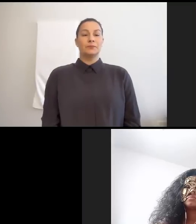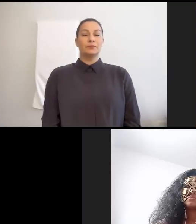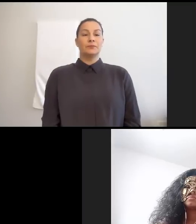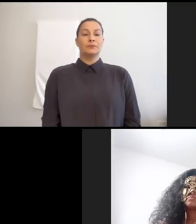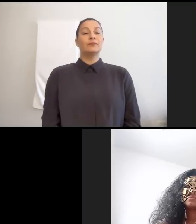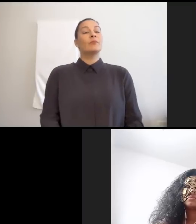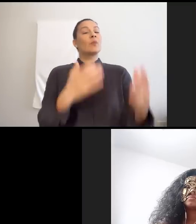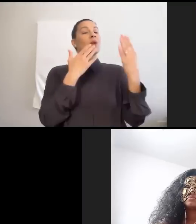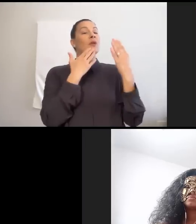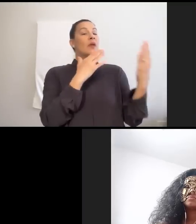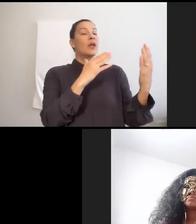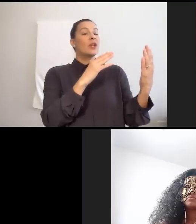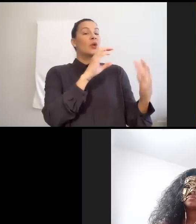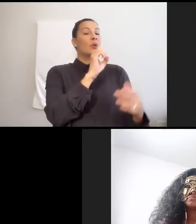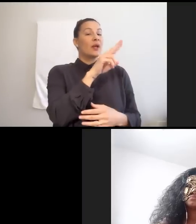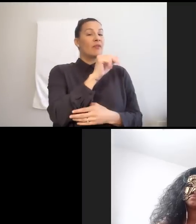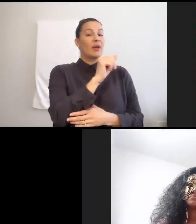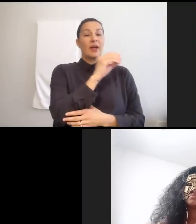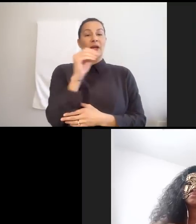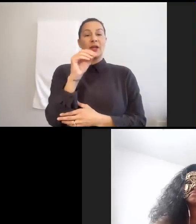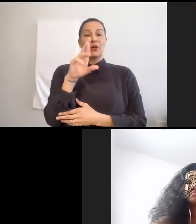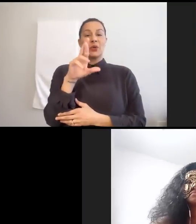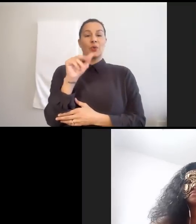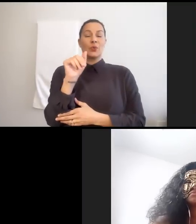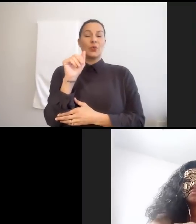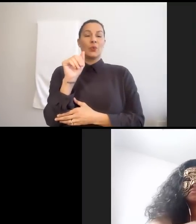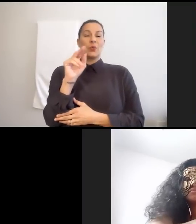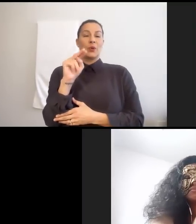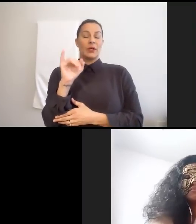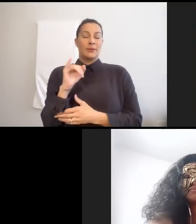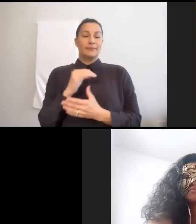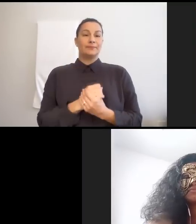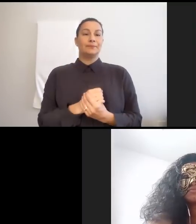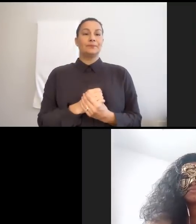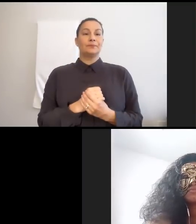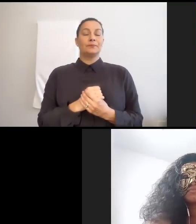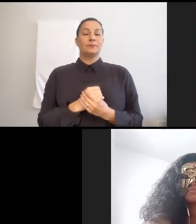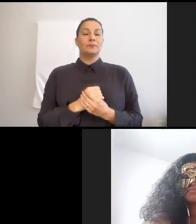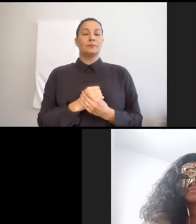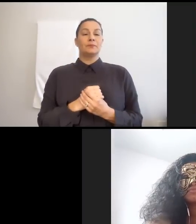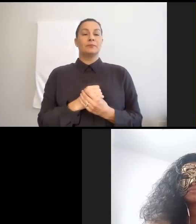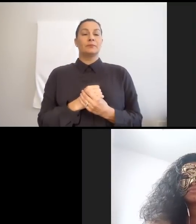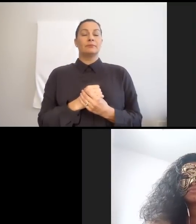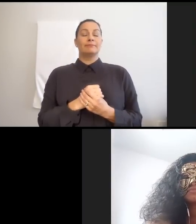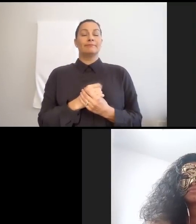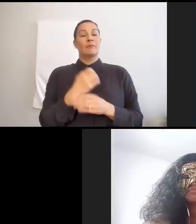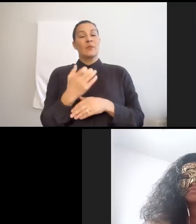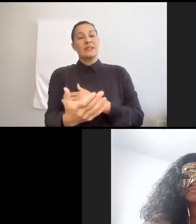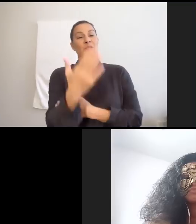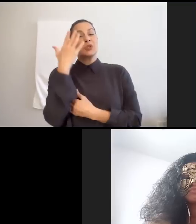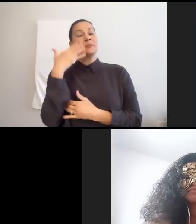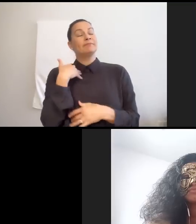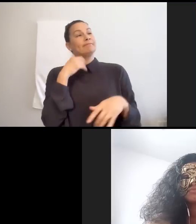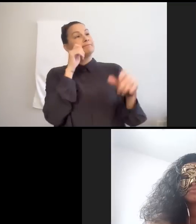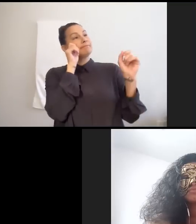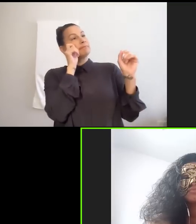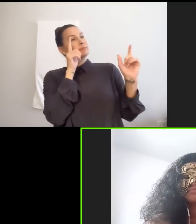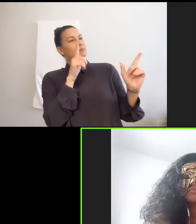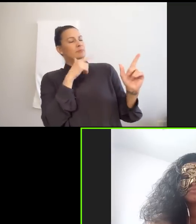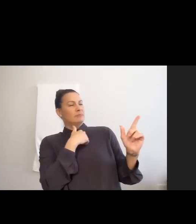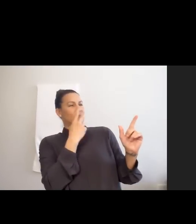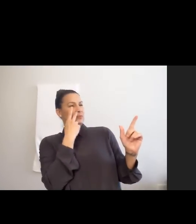Thank you, Ava and Ronnie. I know that when I woke up this morning, I was seeing what was going on in Philly